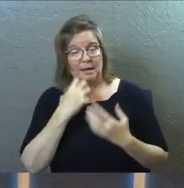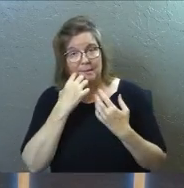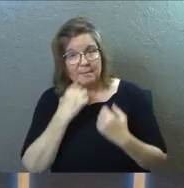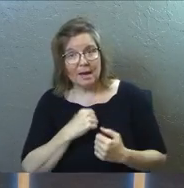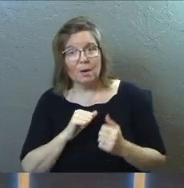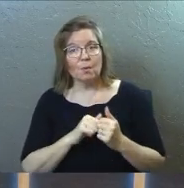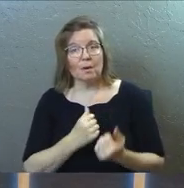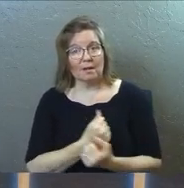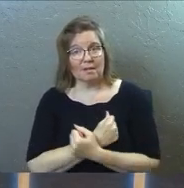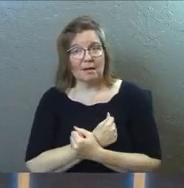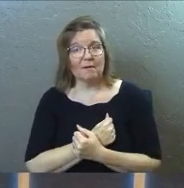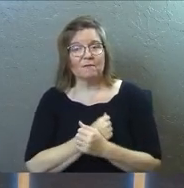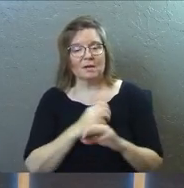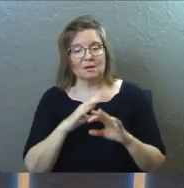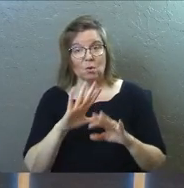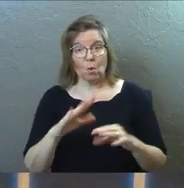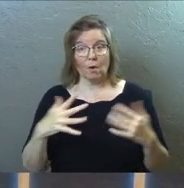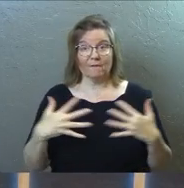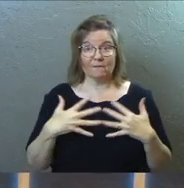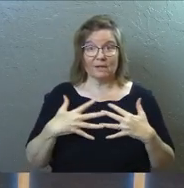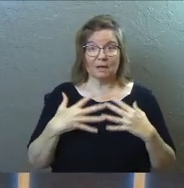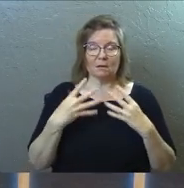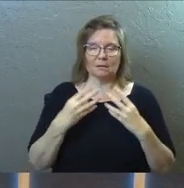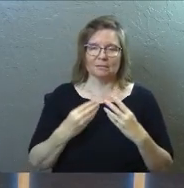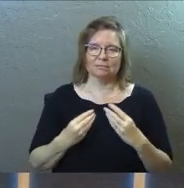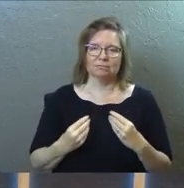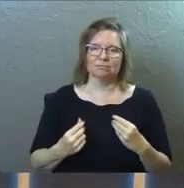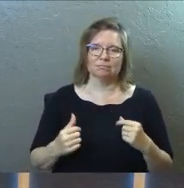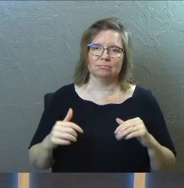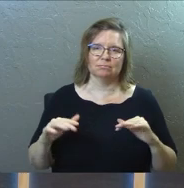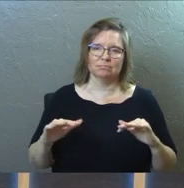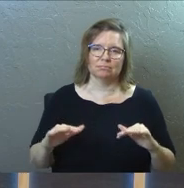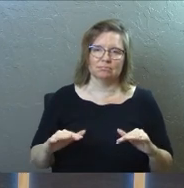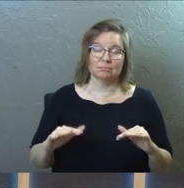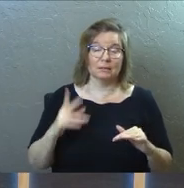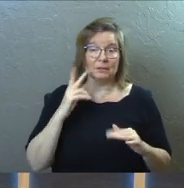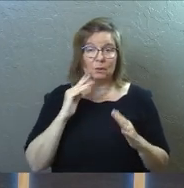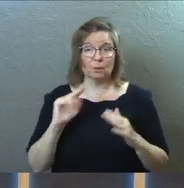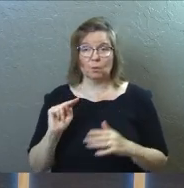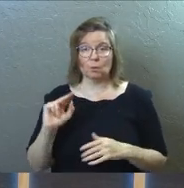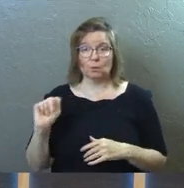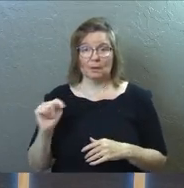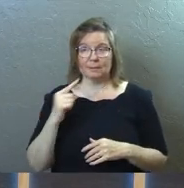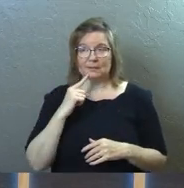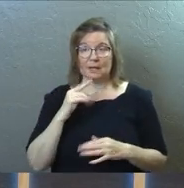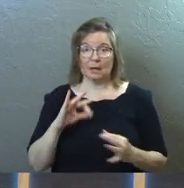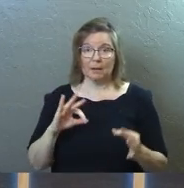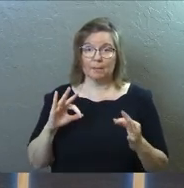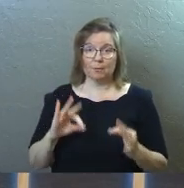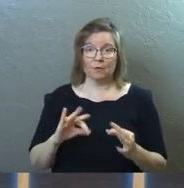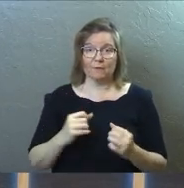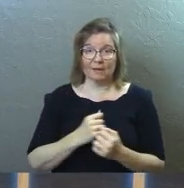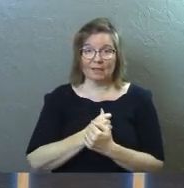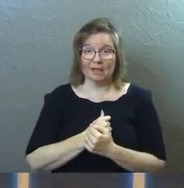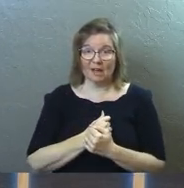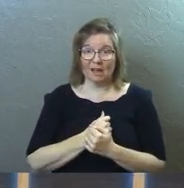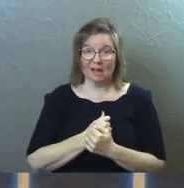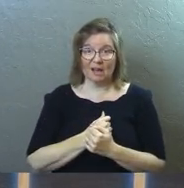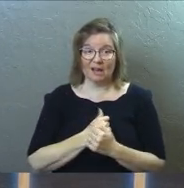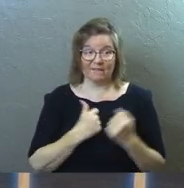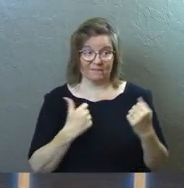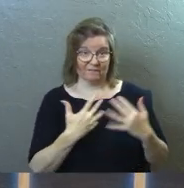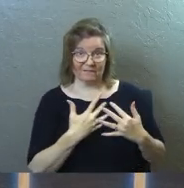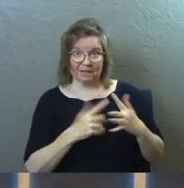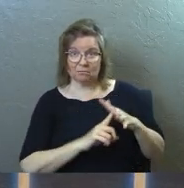passion. With his love, he'll calm your fears. See, the New Testament says, perfect love drives out fear. Did you know